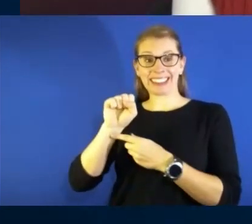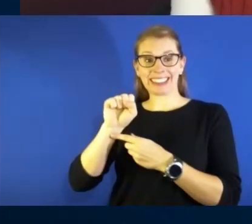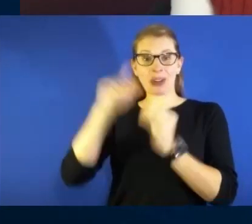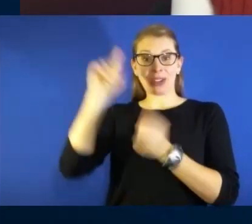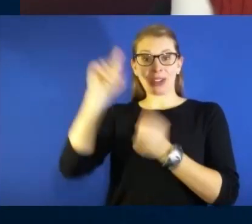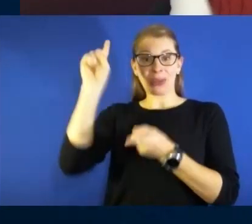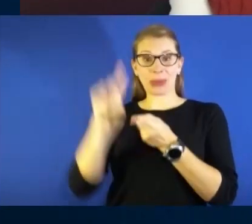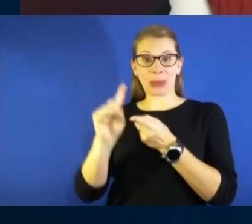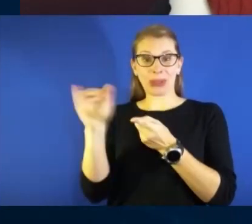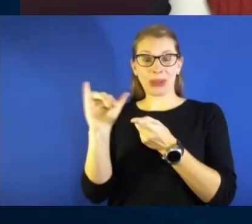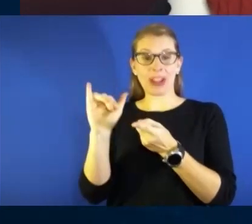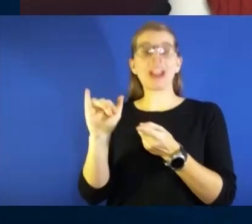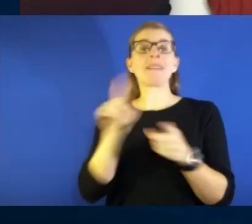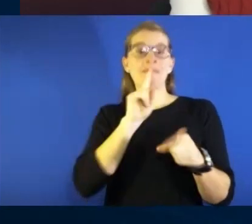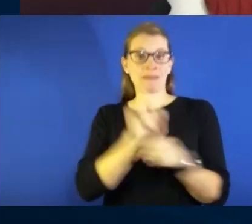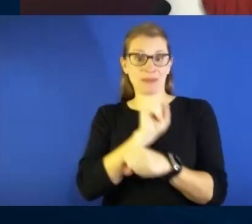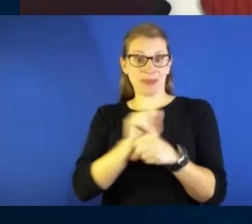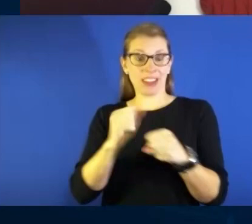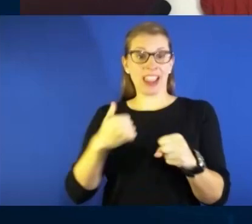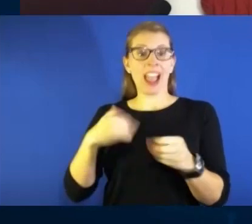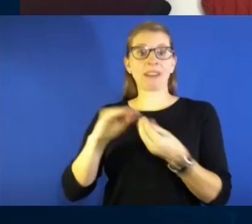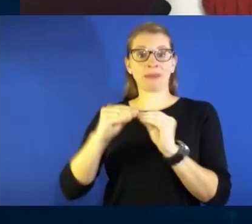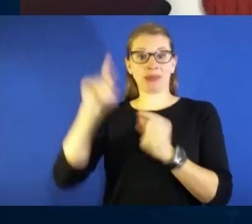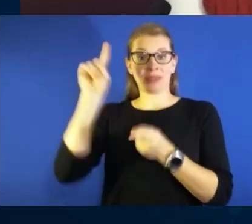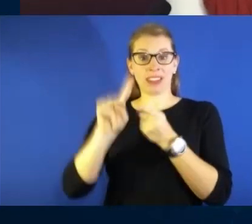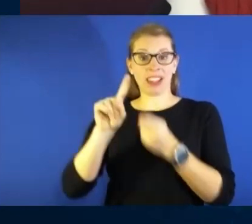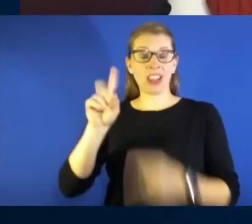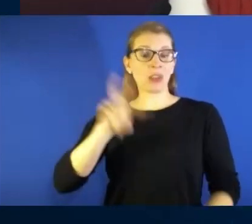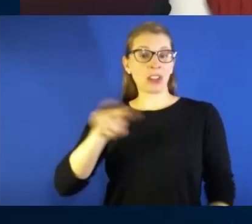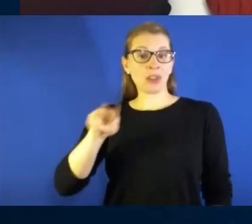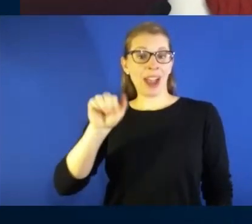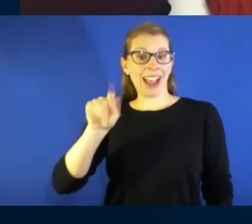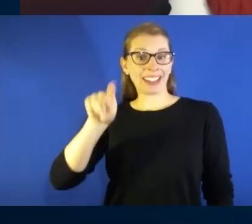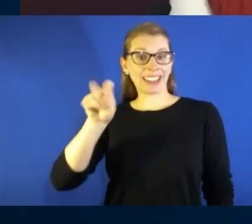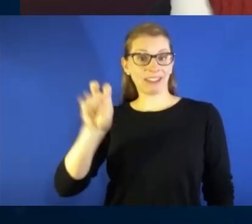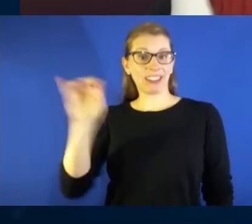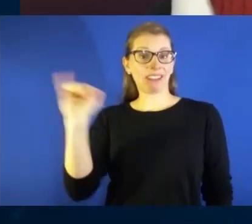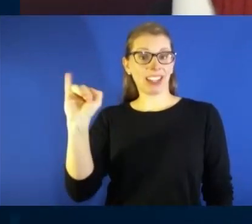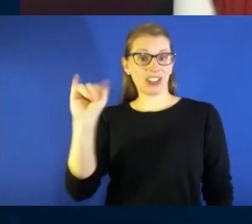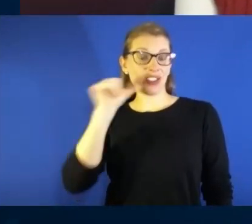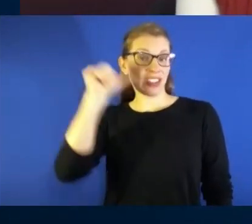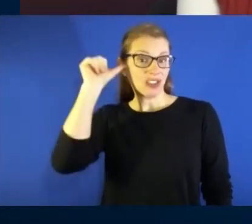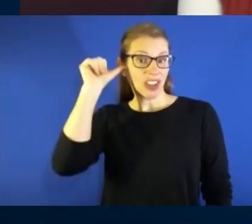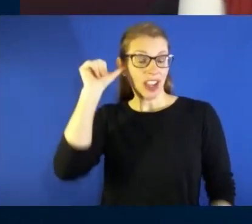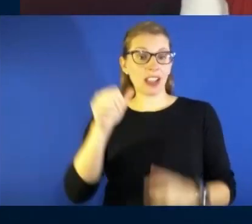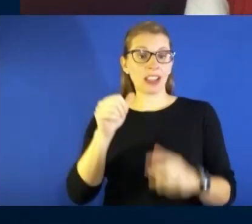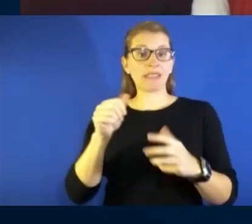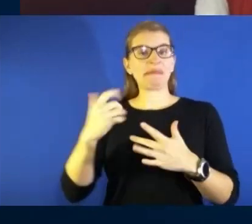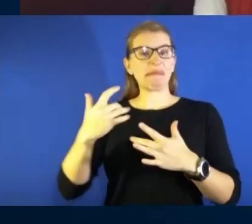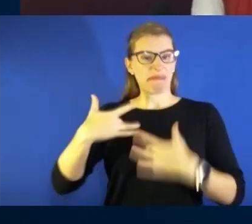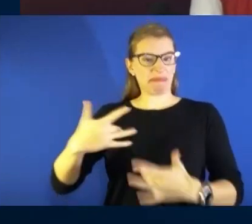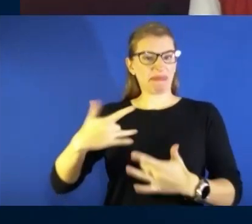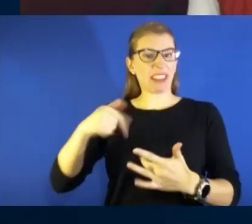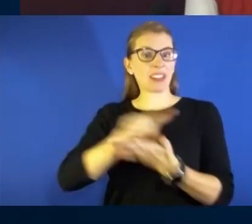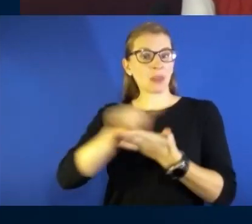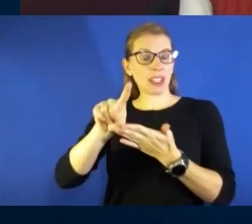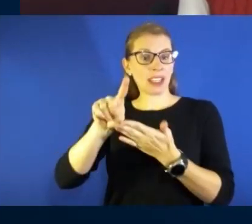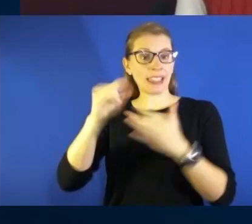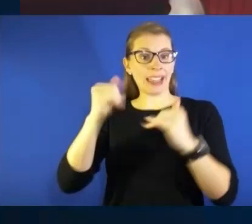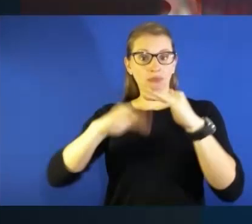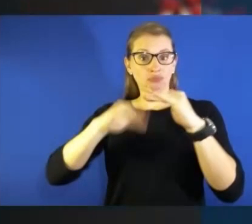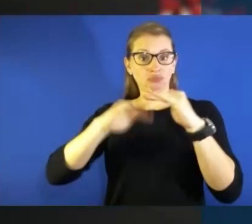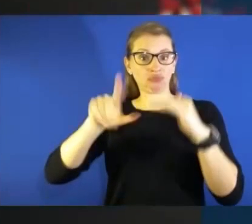a decrease. We were up to 22 active infections yesterday, and for most of this week, we're down under 20 right now. We have